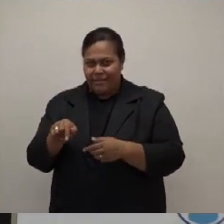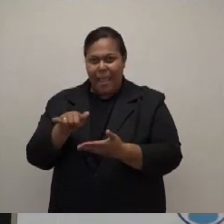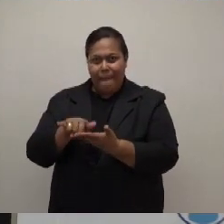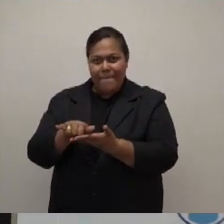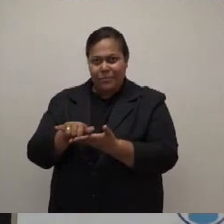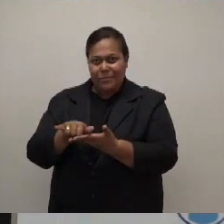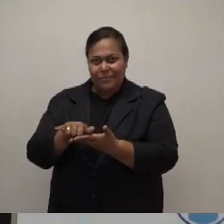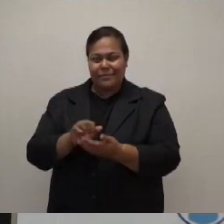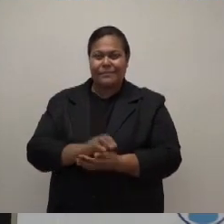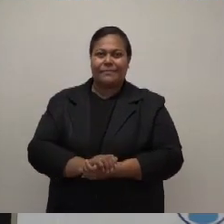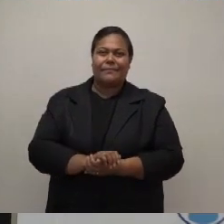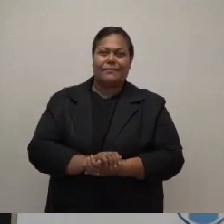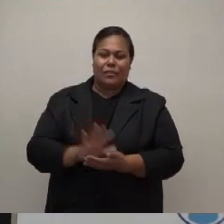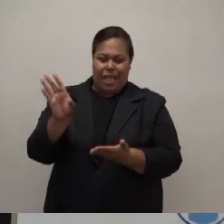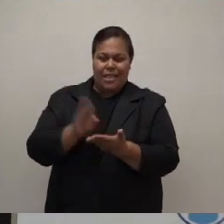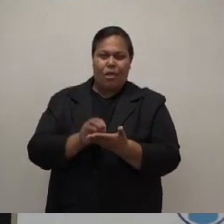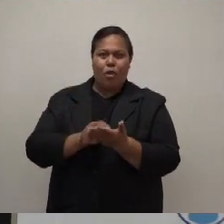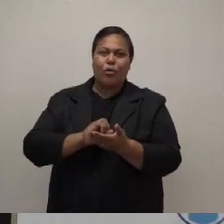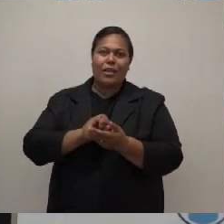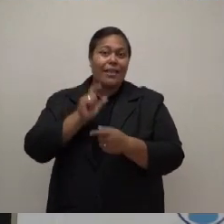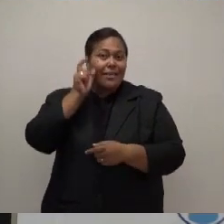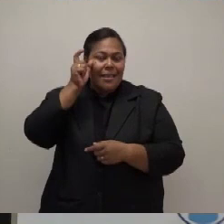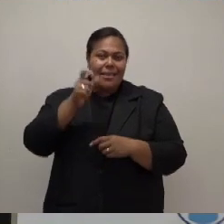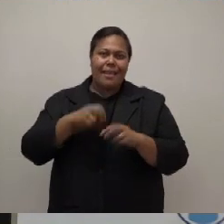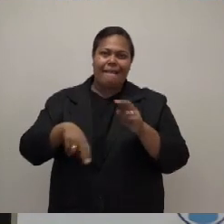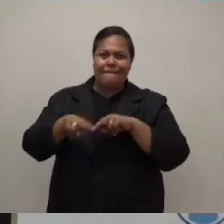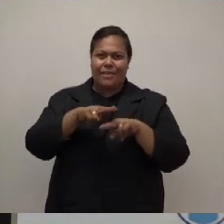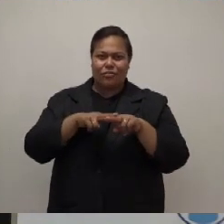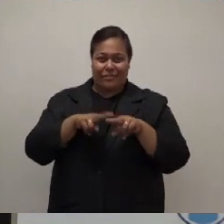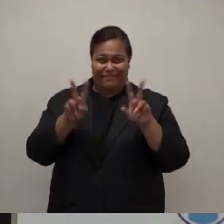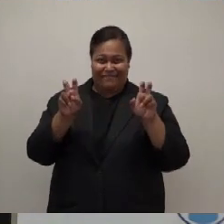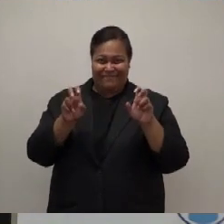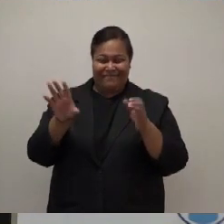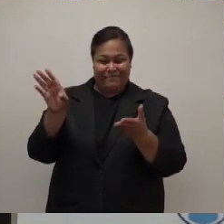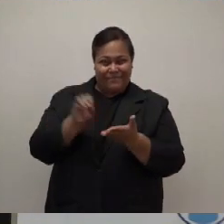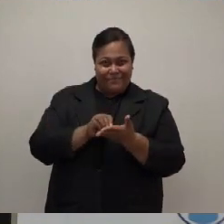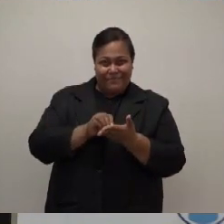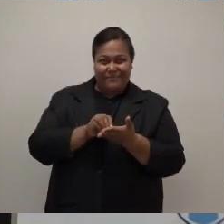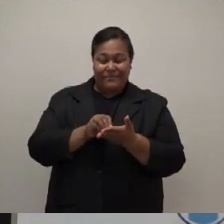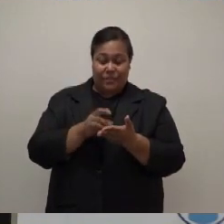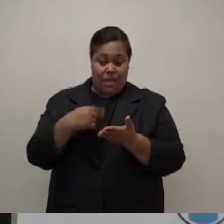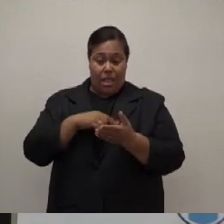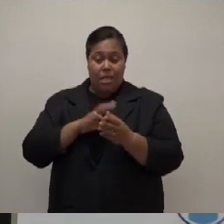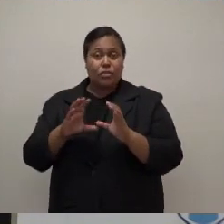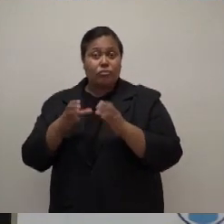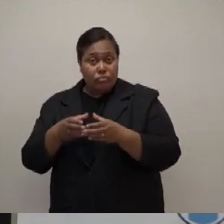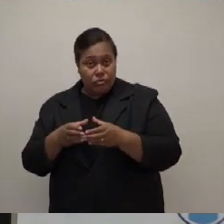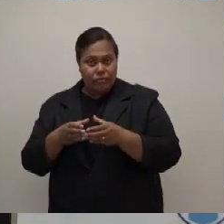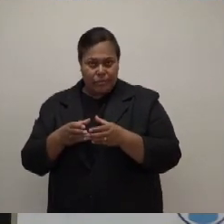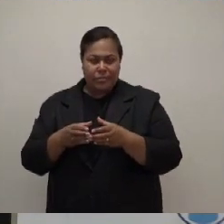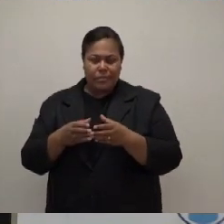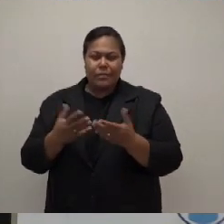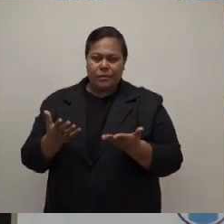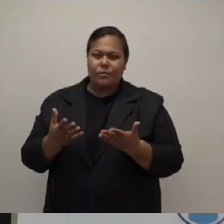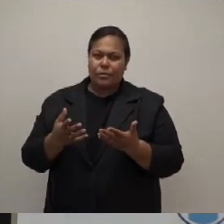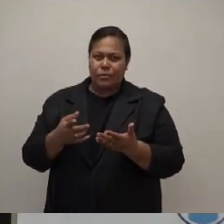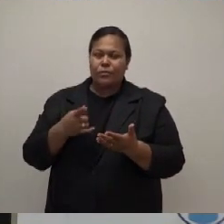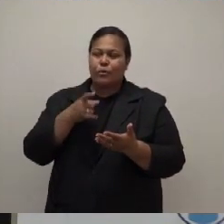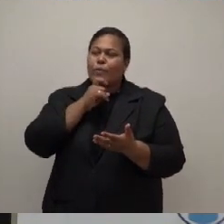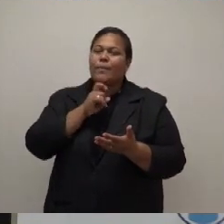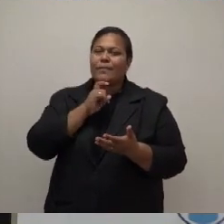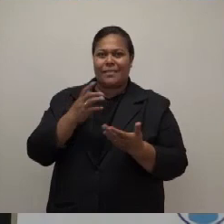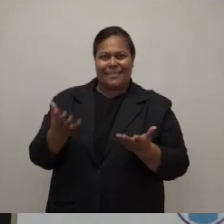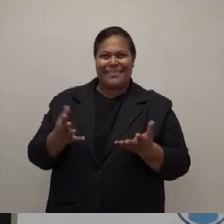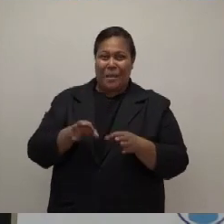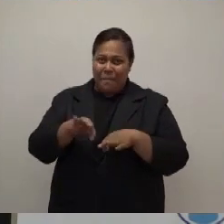COVID-19 risk mitigation task force will be considering special requests that promise immense economic value.